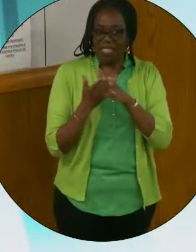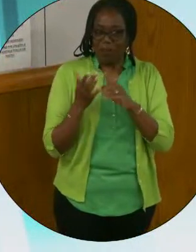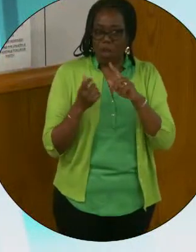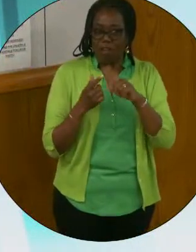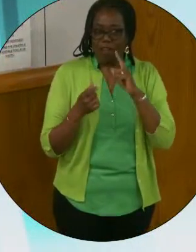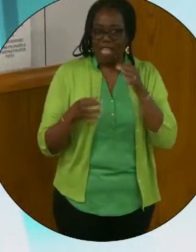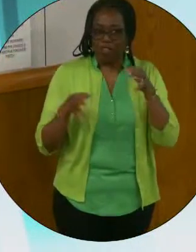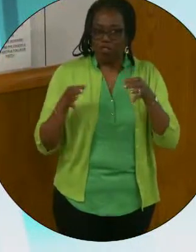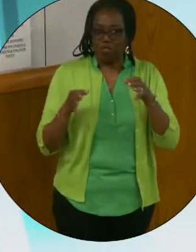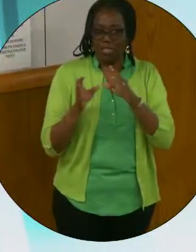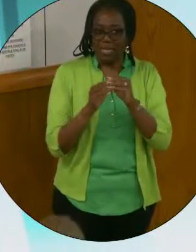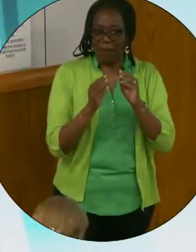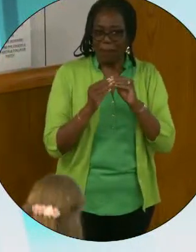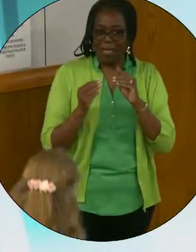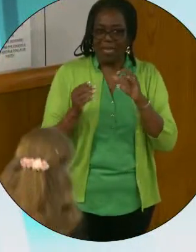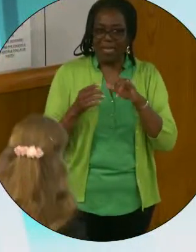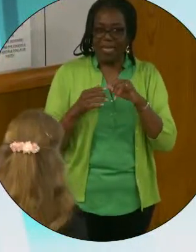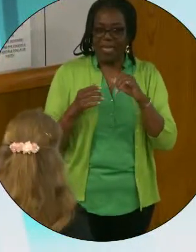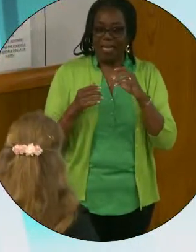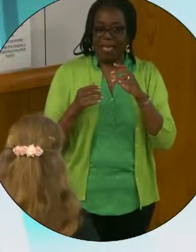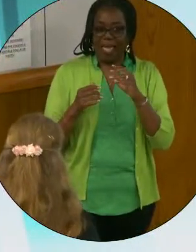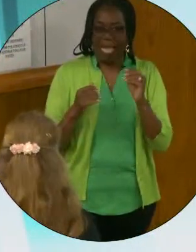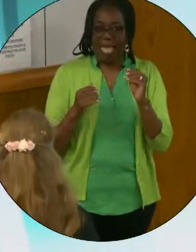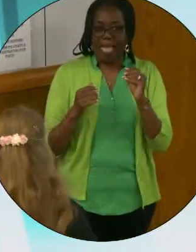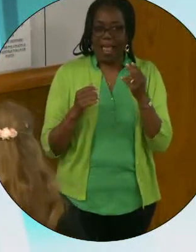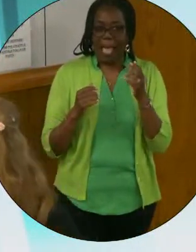Judicial Committee and reports to Jim Jordan.